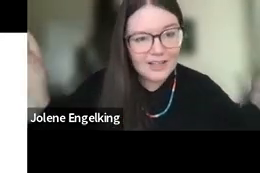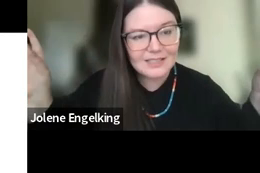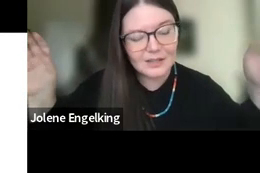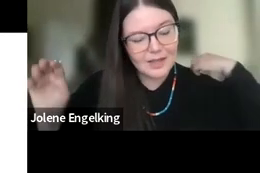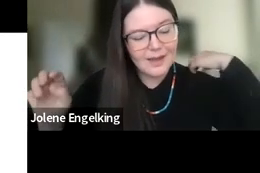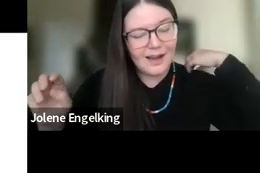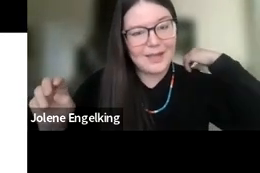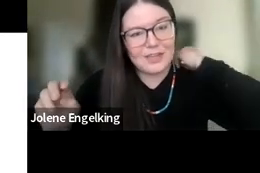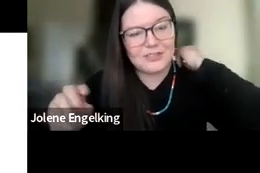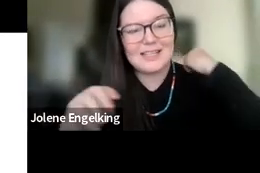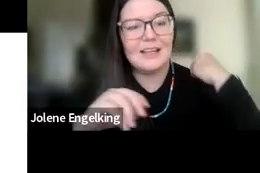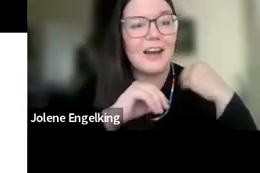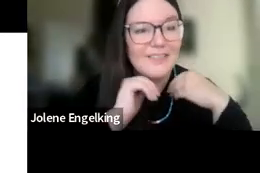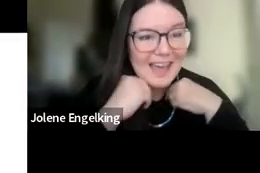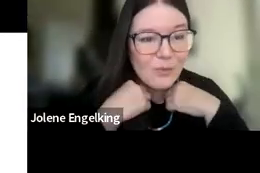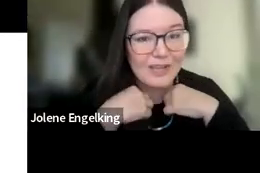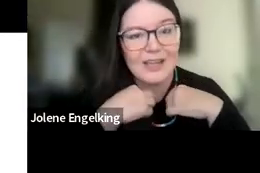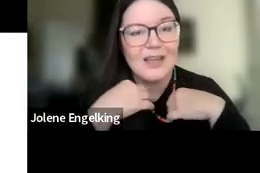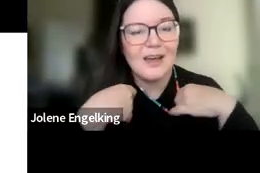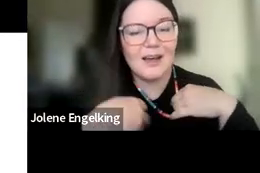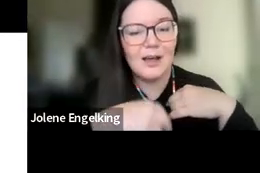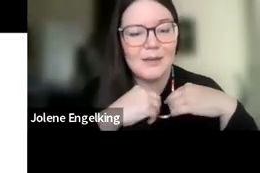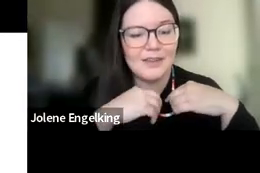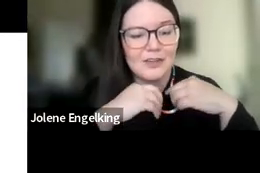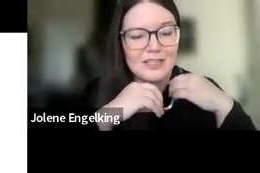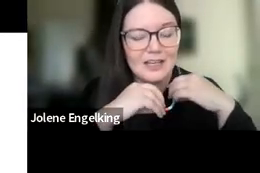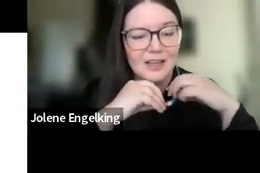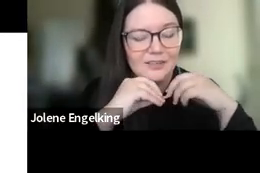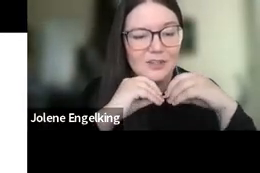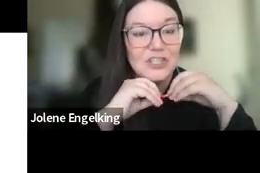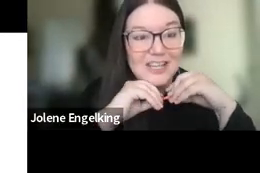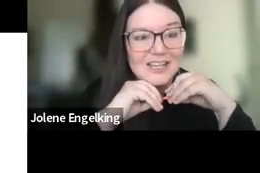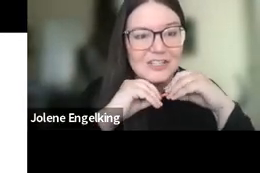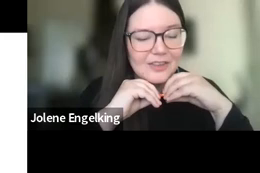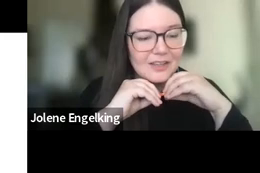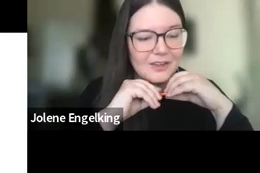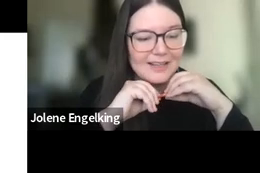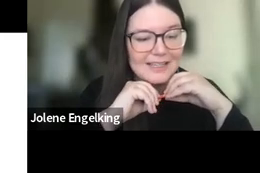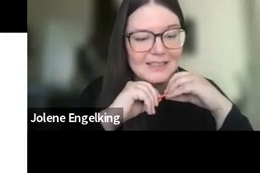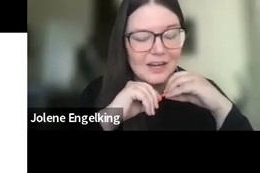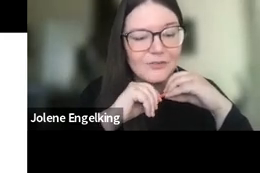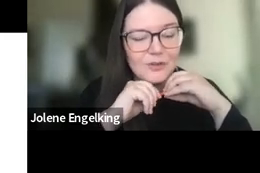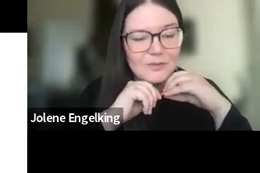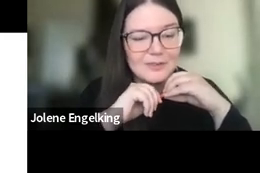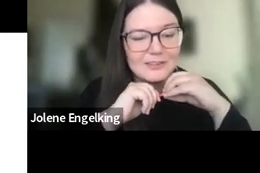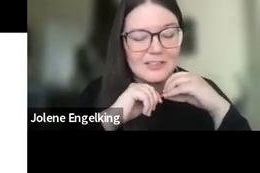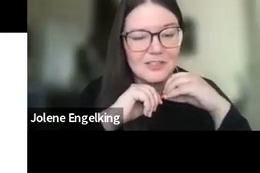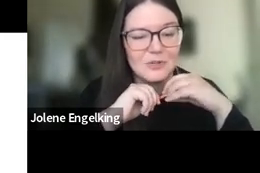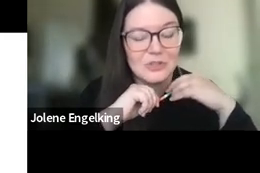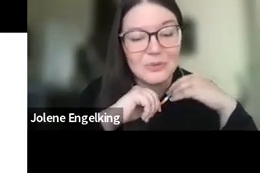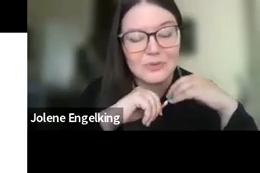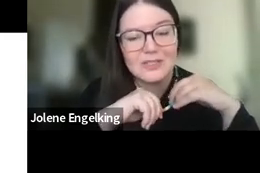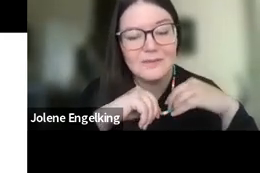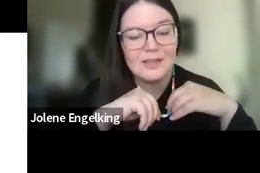are awesome, and that you're seeing a lot of headway, and that you're seeing a lot of, you know, change, and the ideas that other folks may be able to,